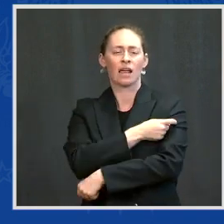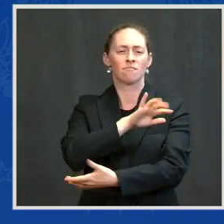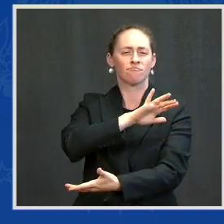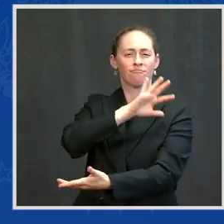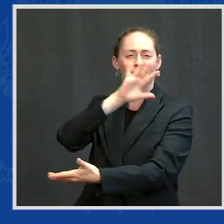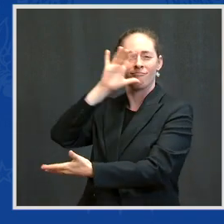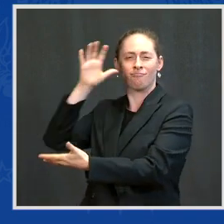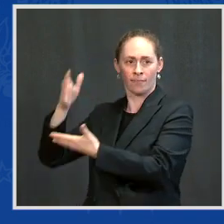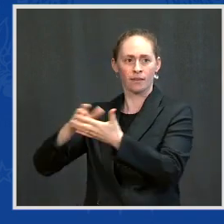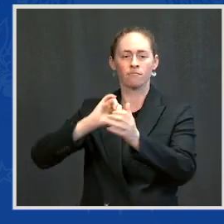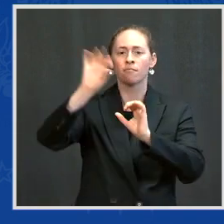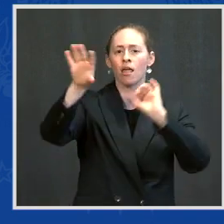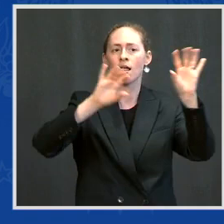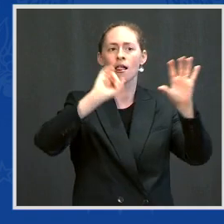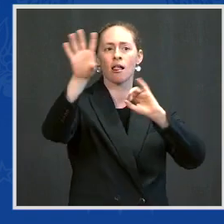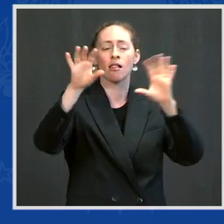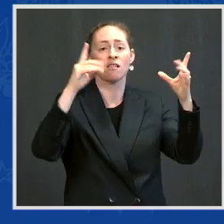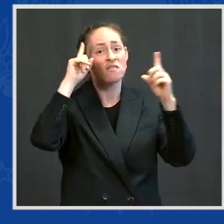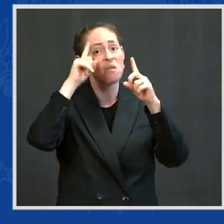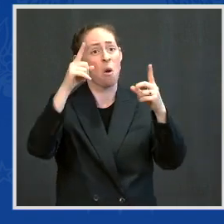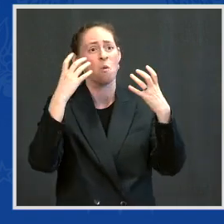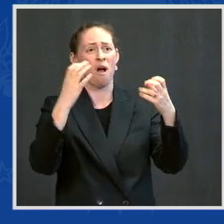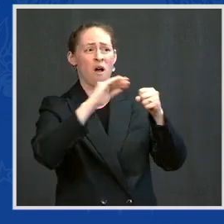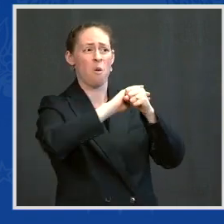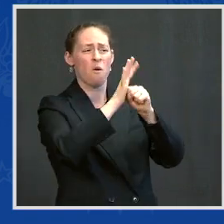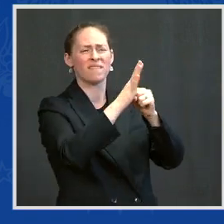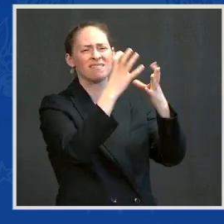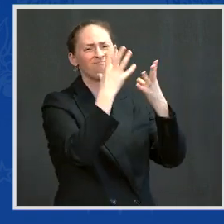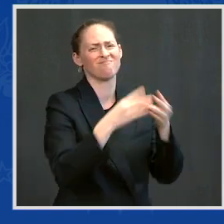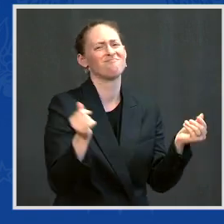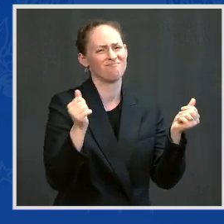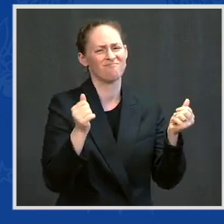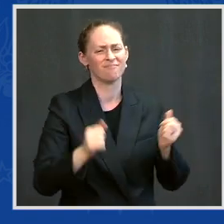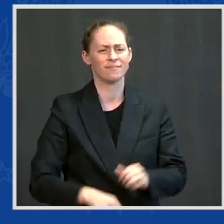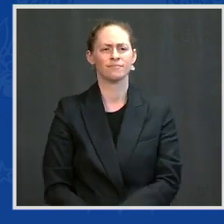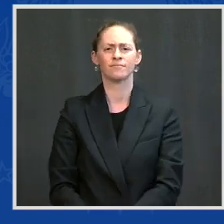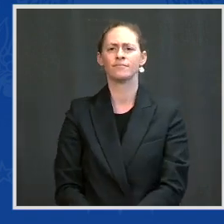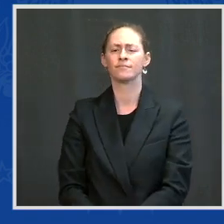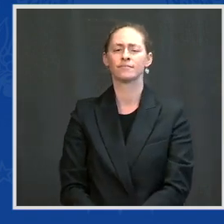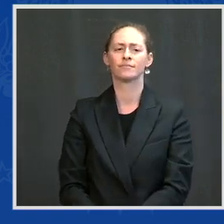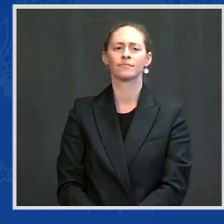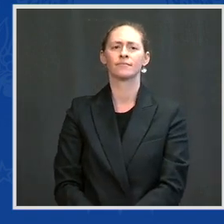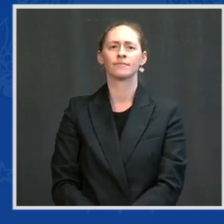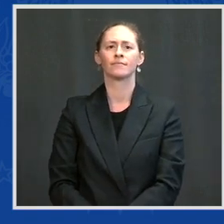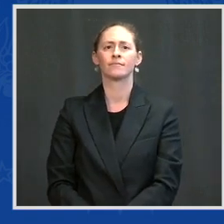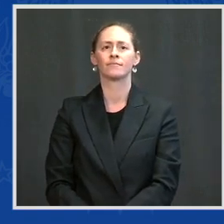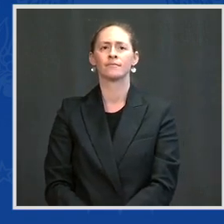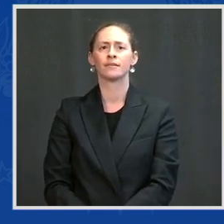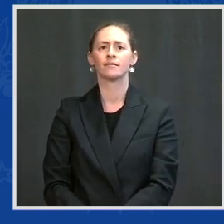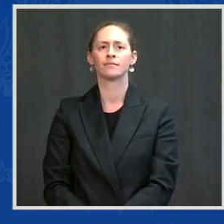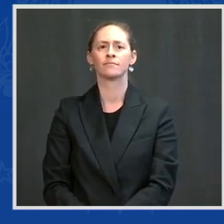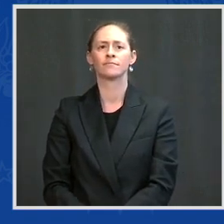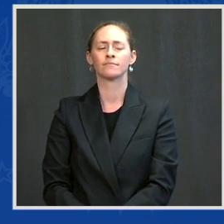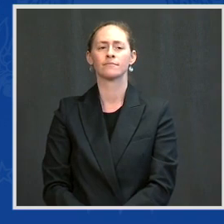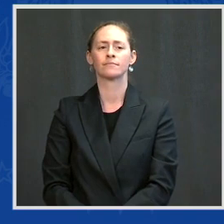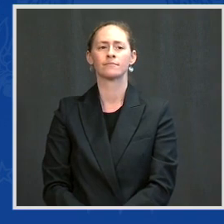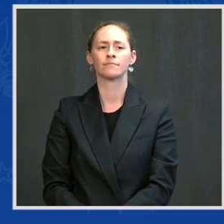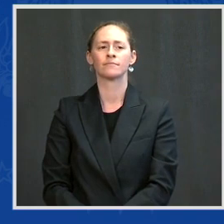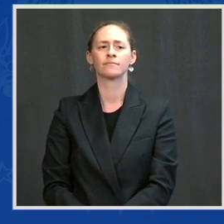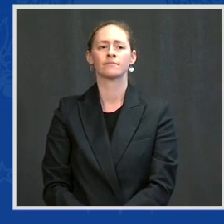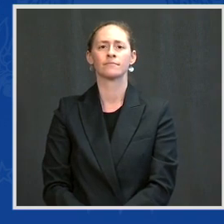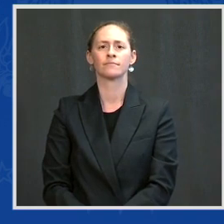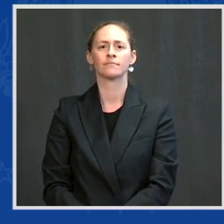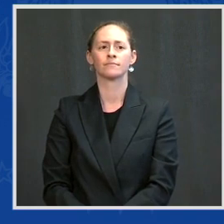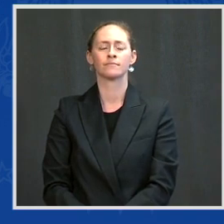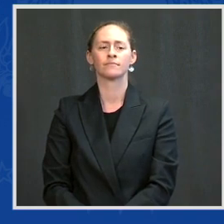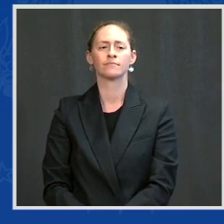the global health security agenda, which aims to enhance infectious disease response capability, multilateral cooperation will